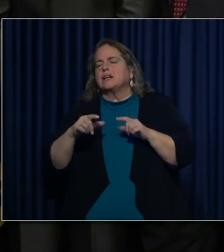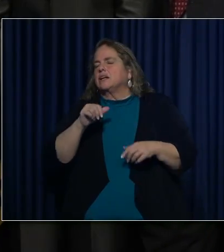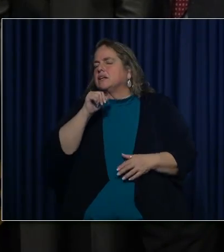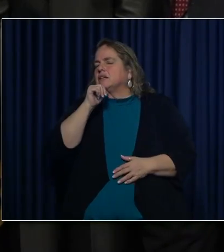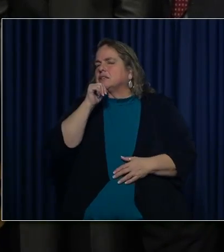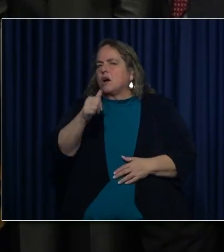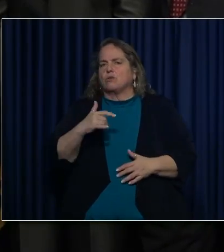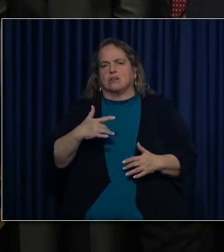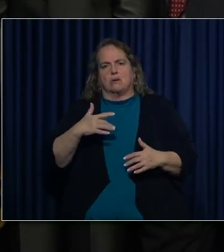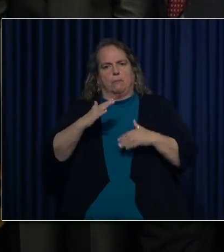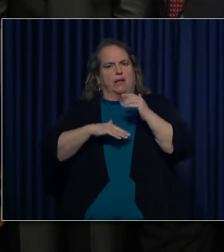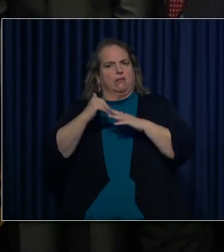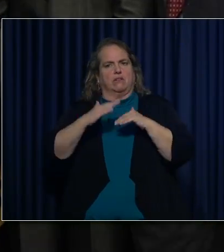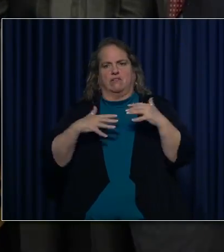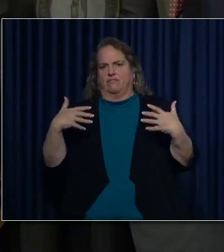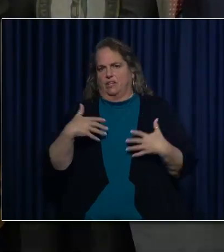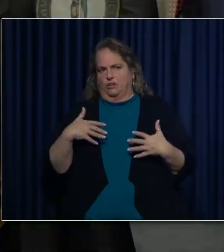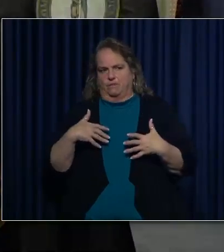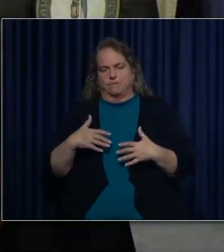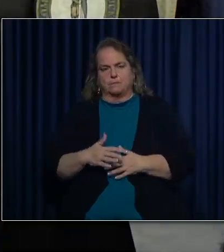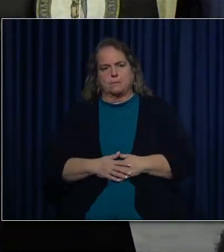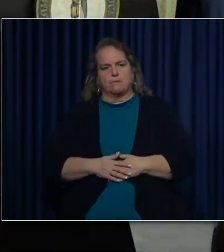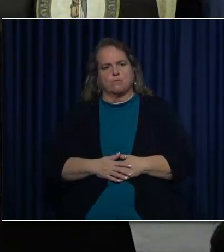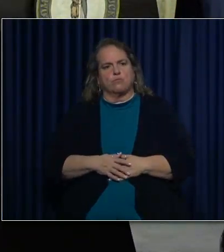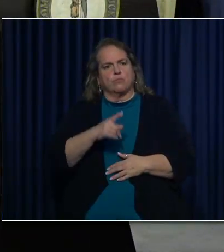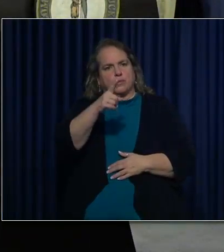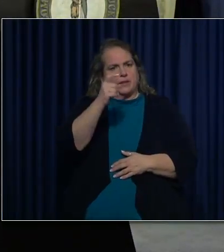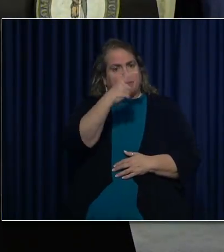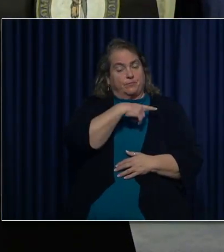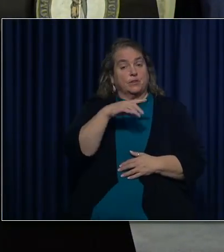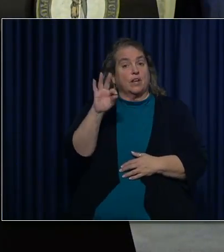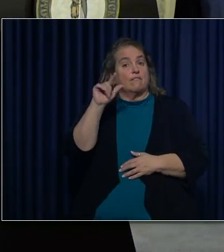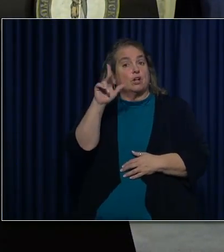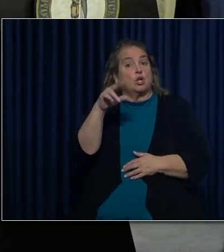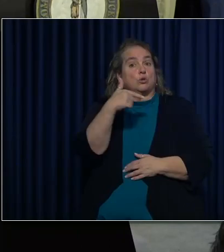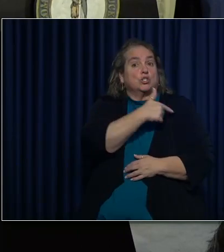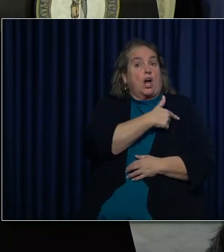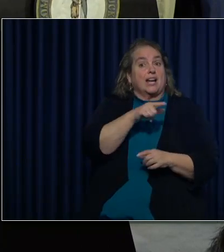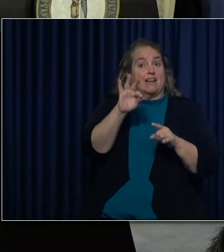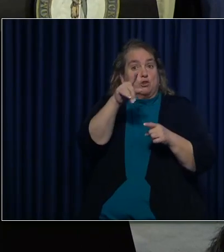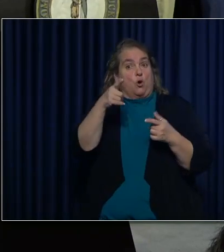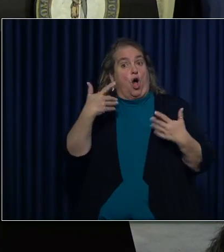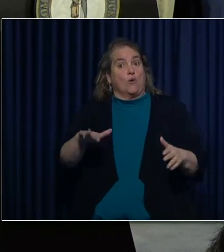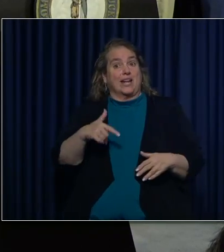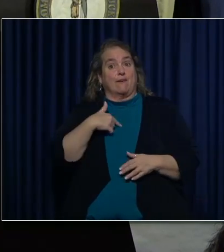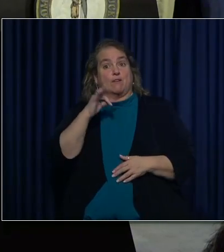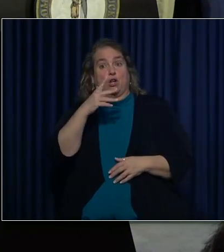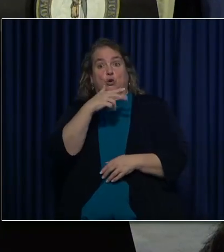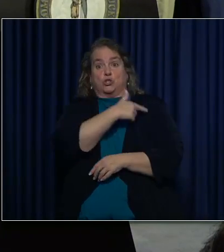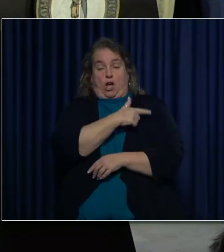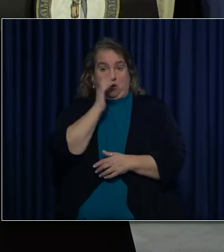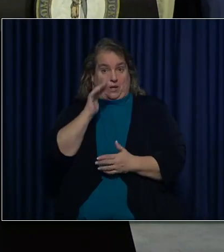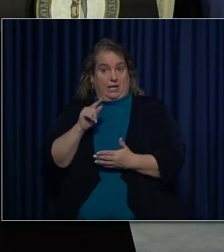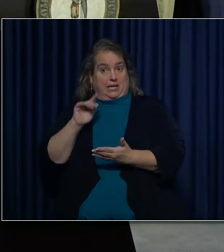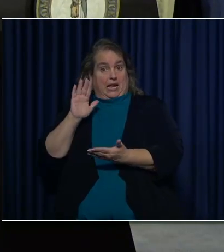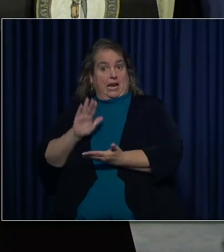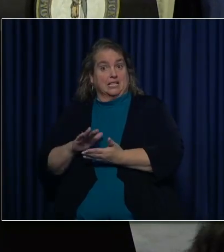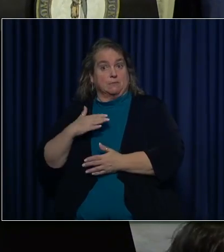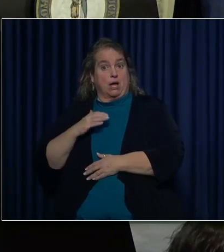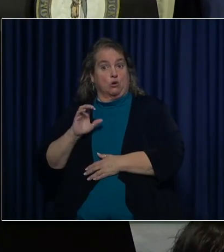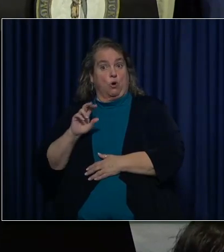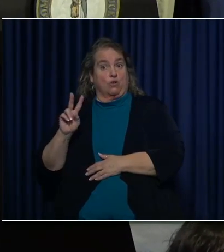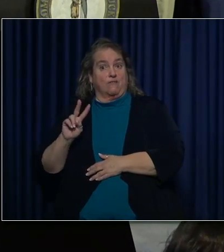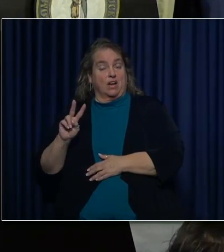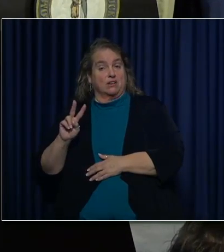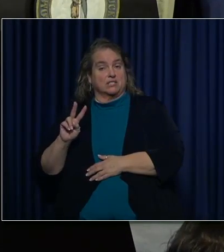do is build fear. Yeah. Getting the flu shot, if you've already gotten the flu shot, does that lessen the flow? If you've gotten